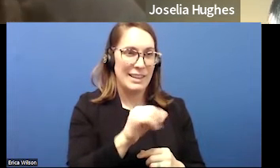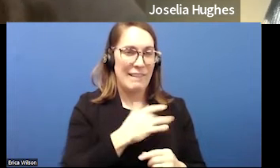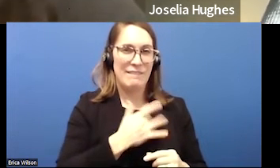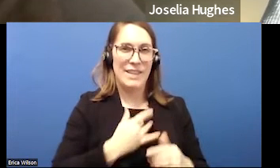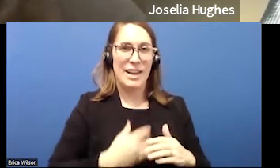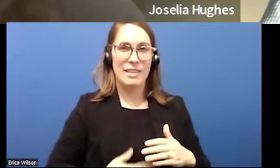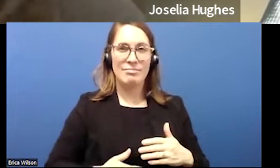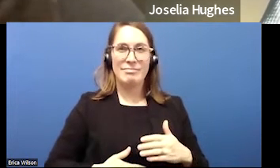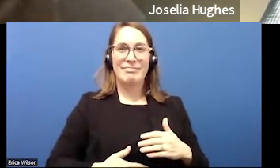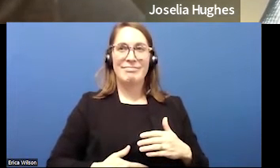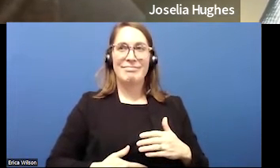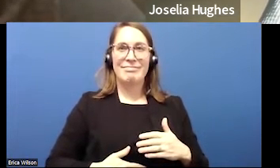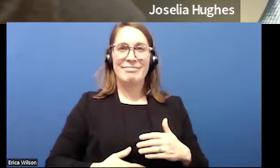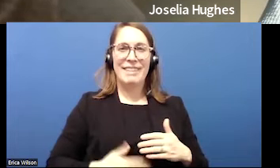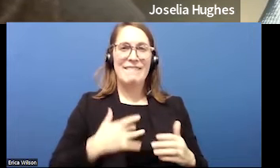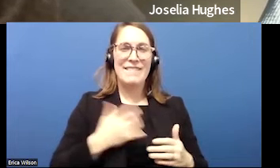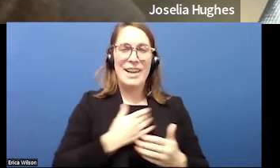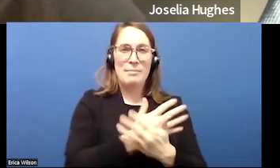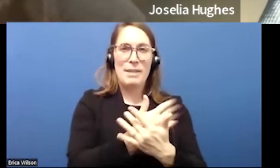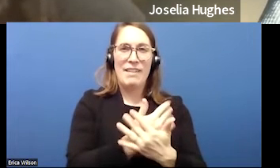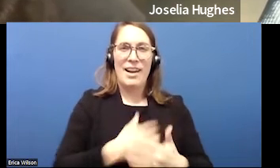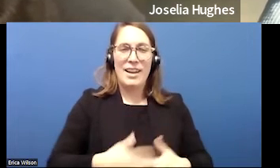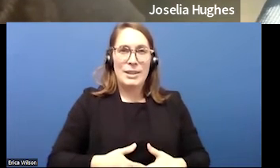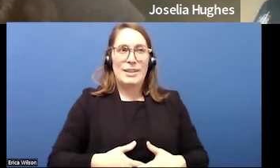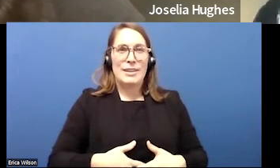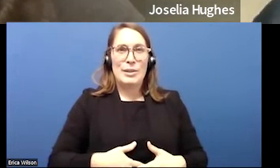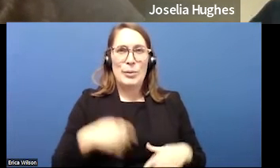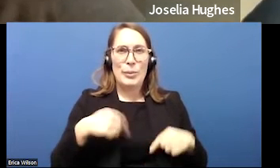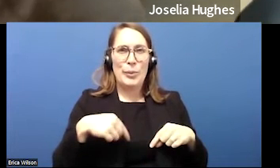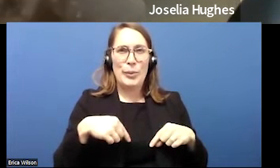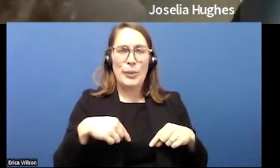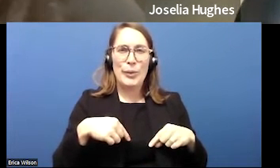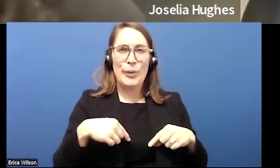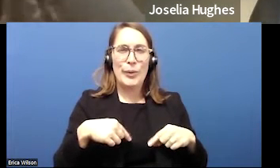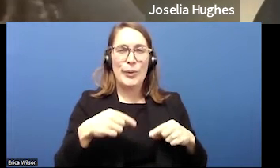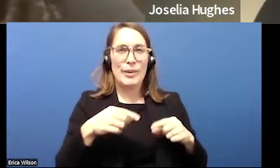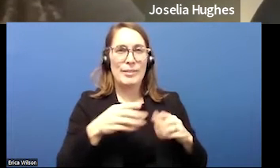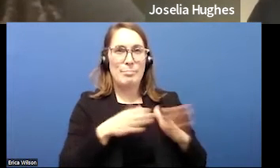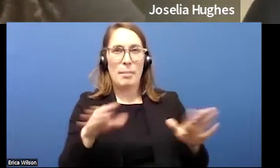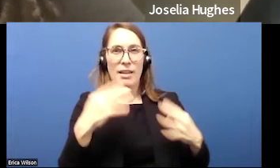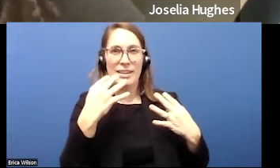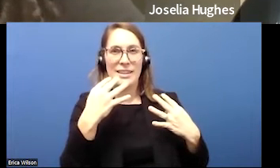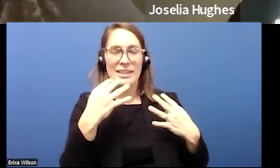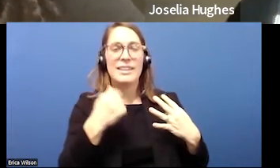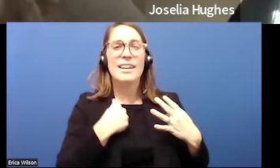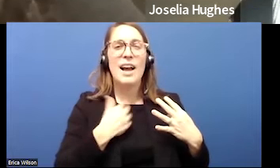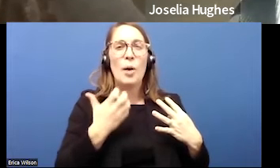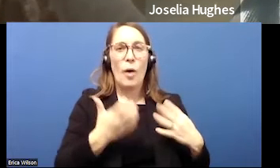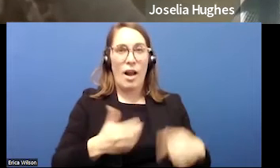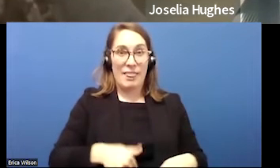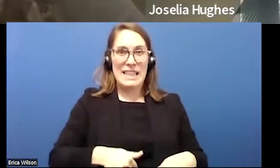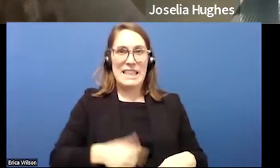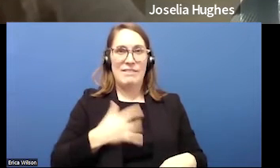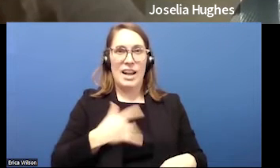this feeling, this like butterfly feeling that I have in like public, like conversations is like let